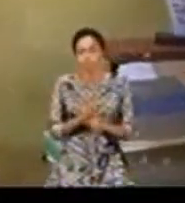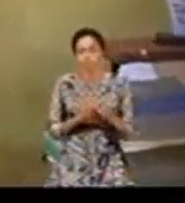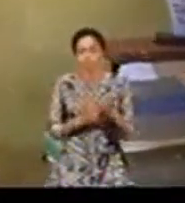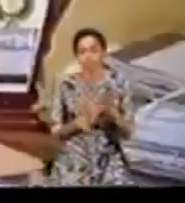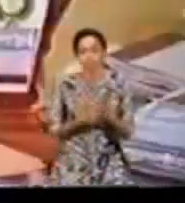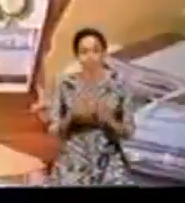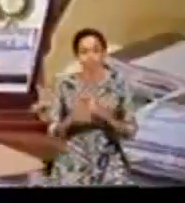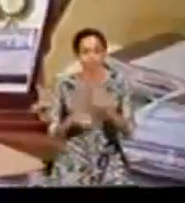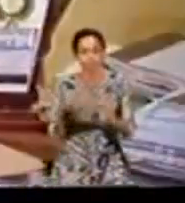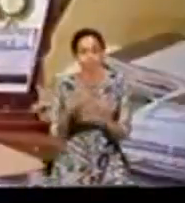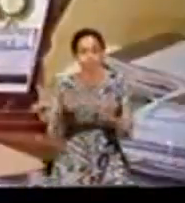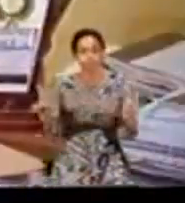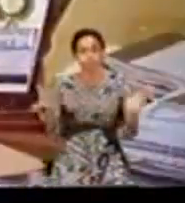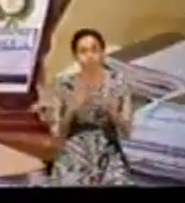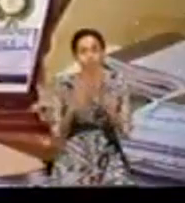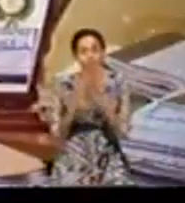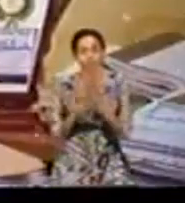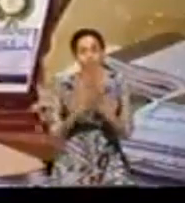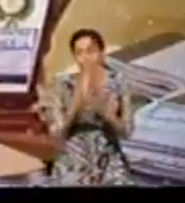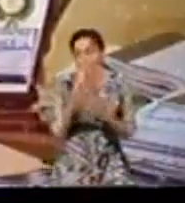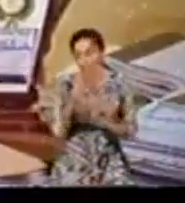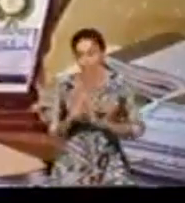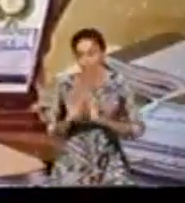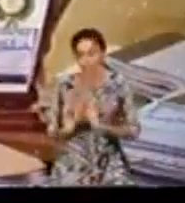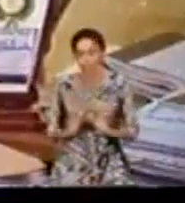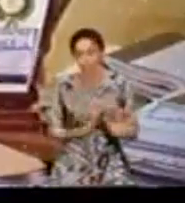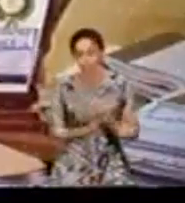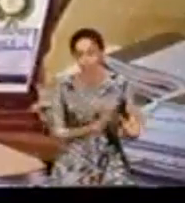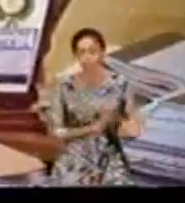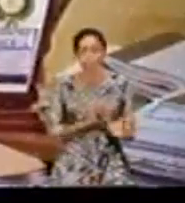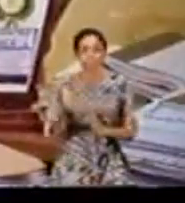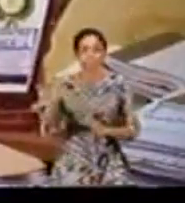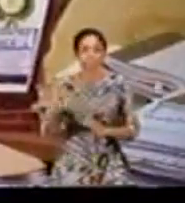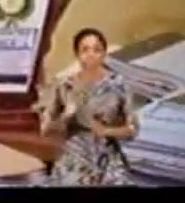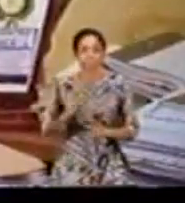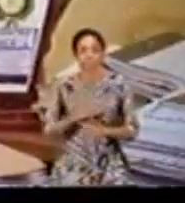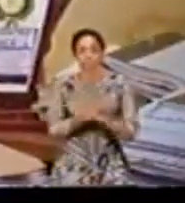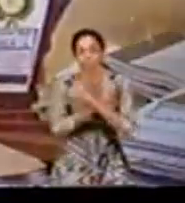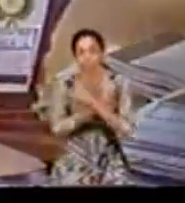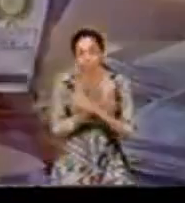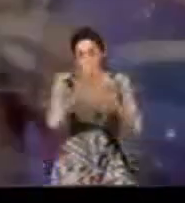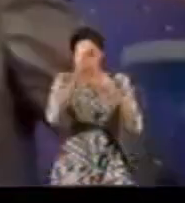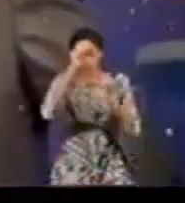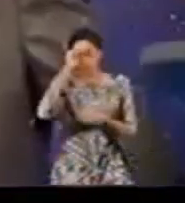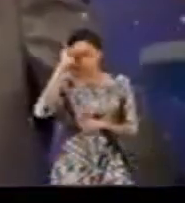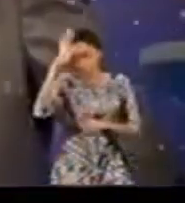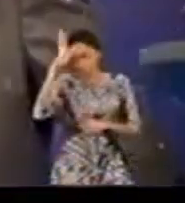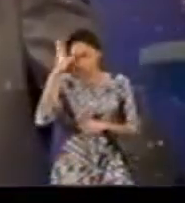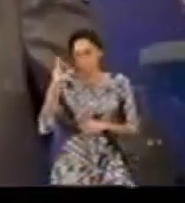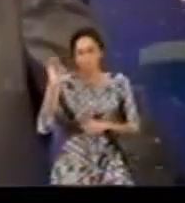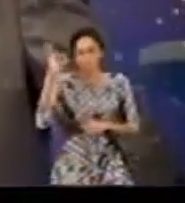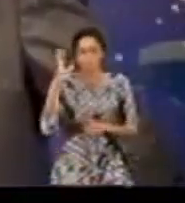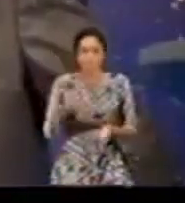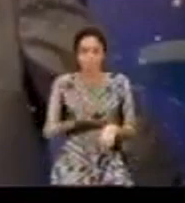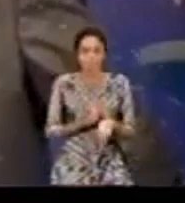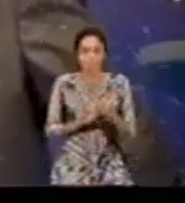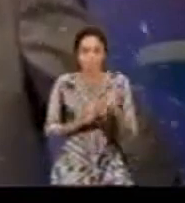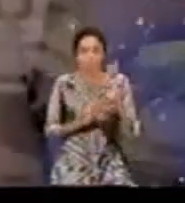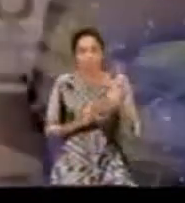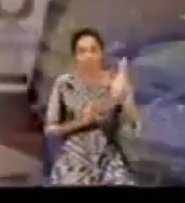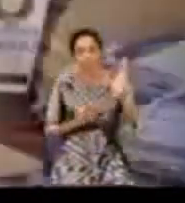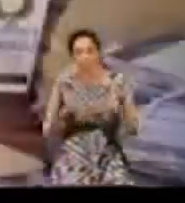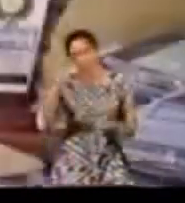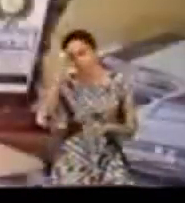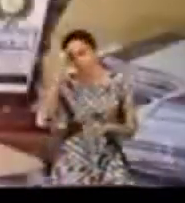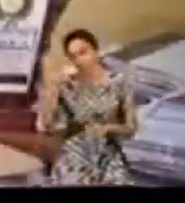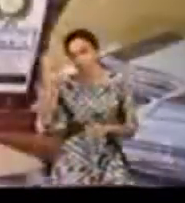organized by our beloved Father, the Pastor Dr. W.F. Kumuyi, who by the special